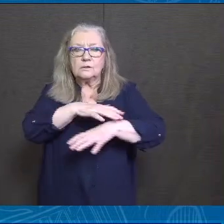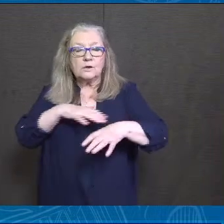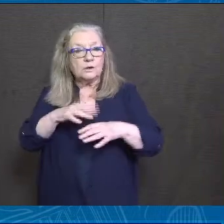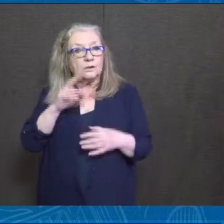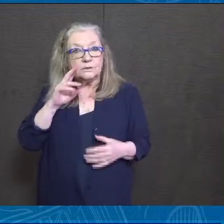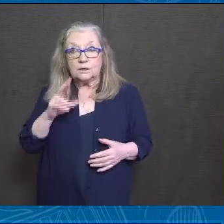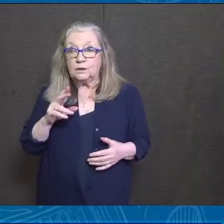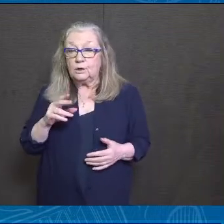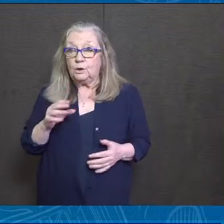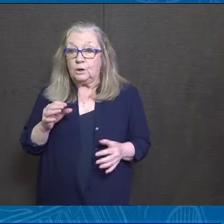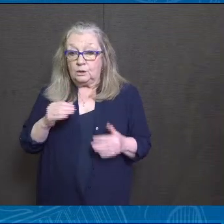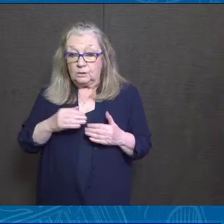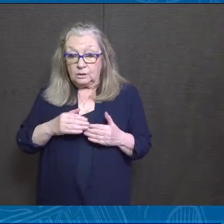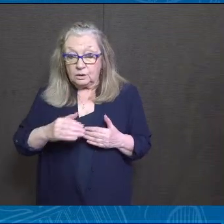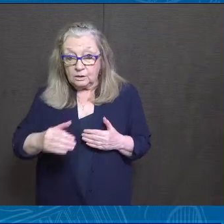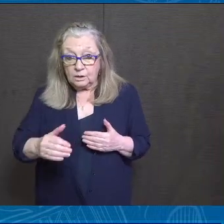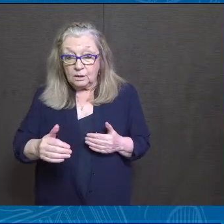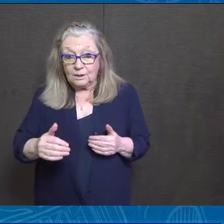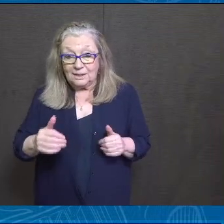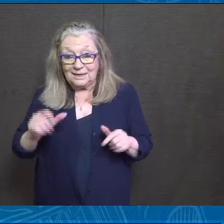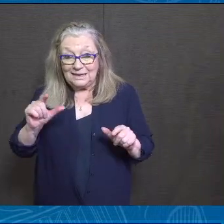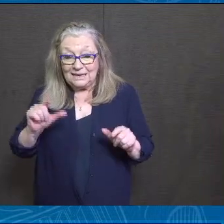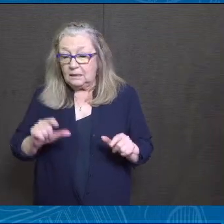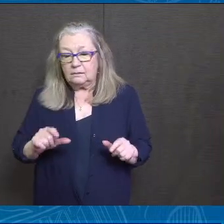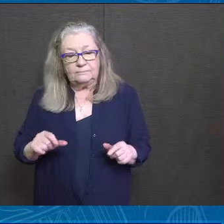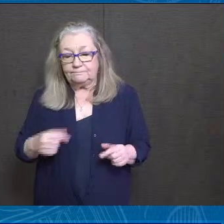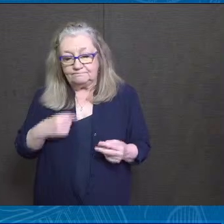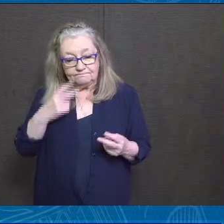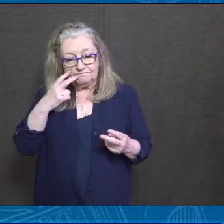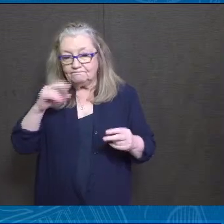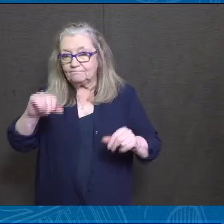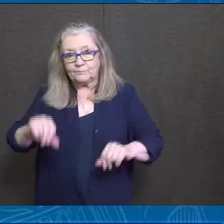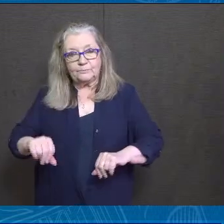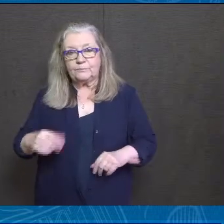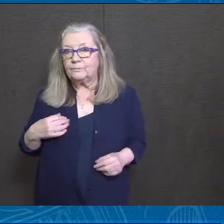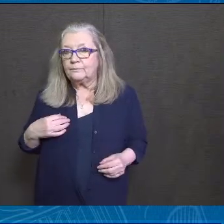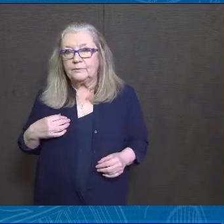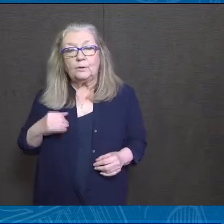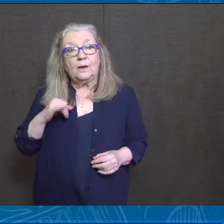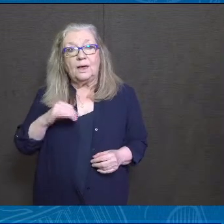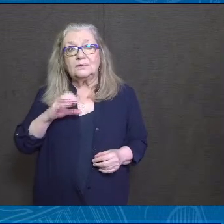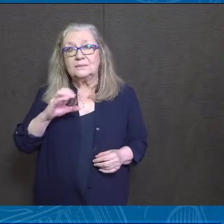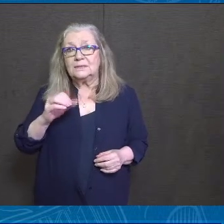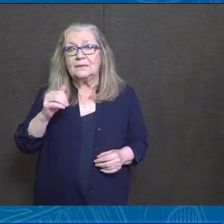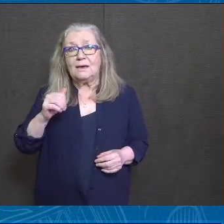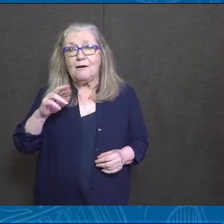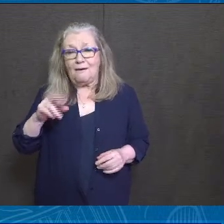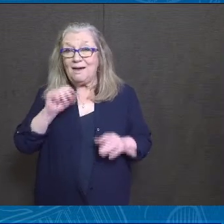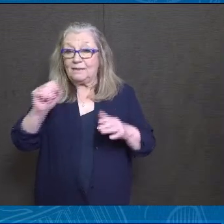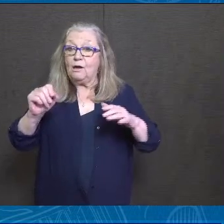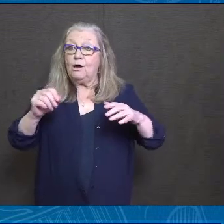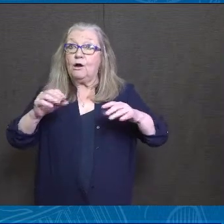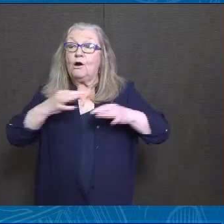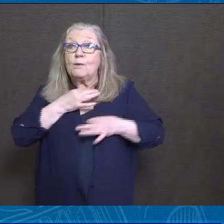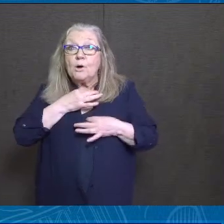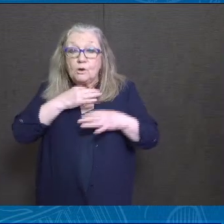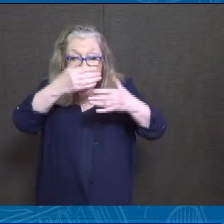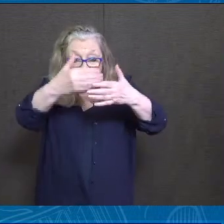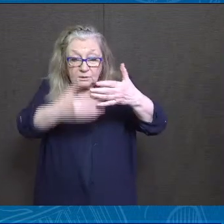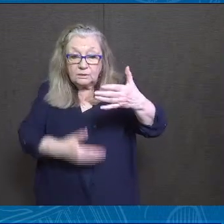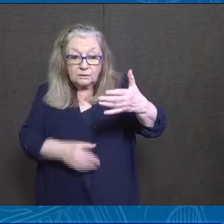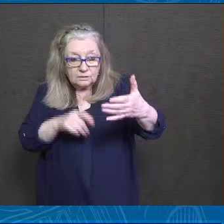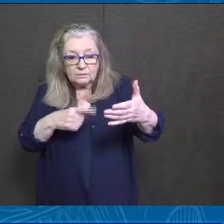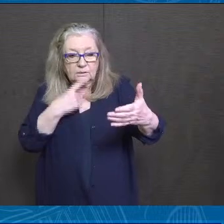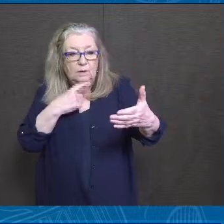so good in the coming days also, because the IPCC AR6 report says that